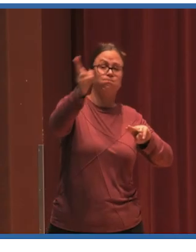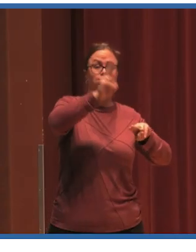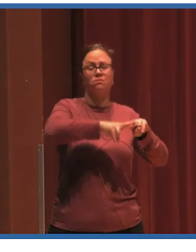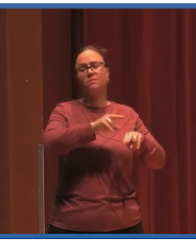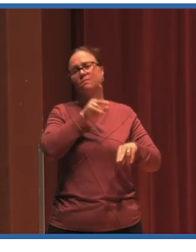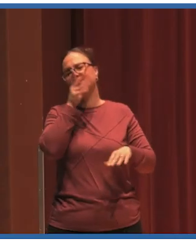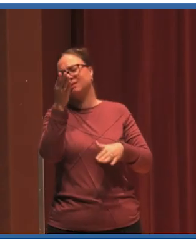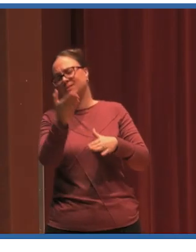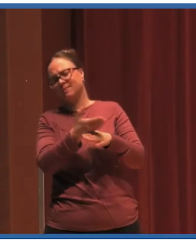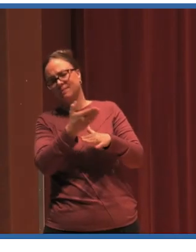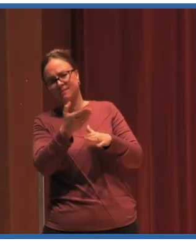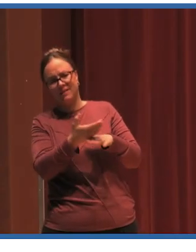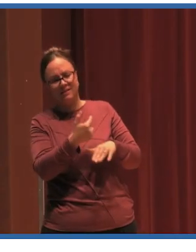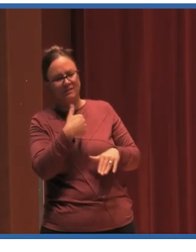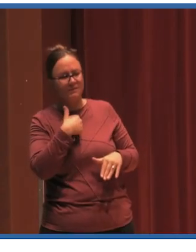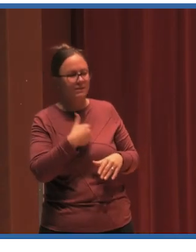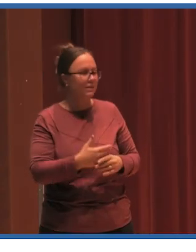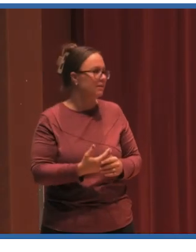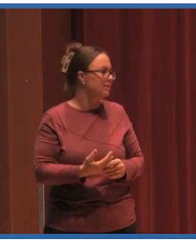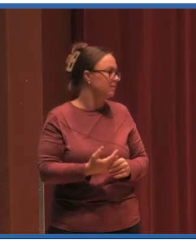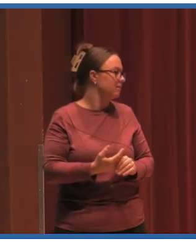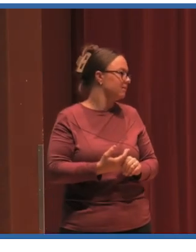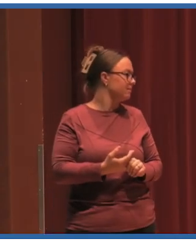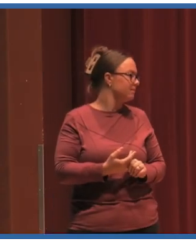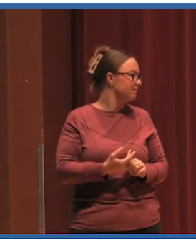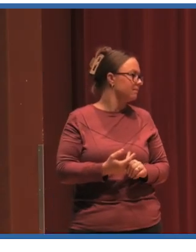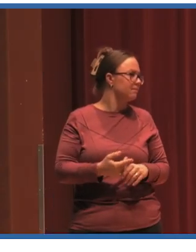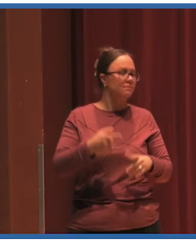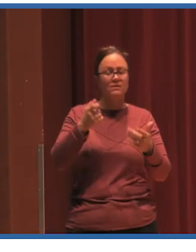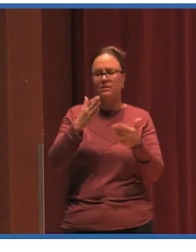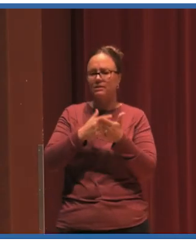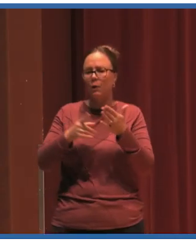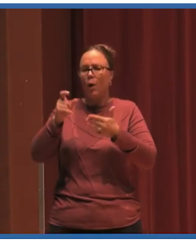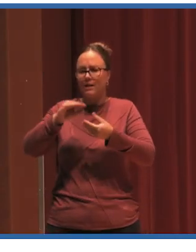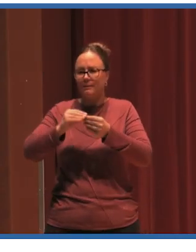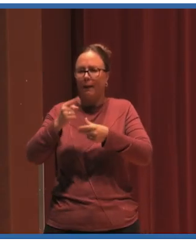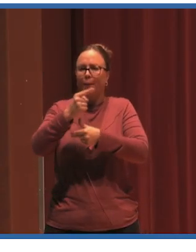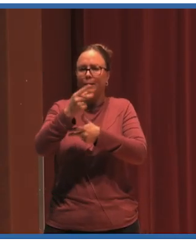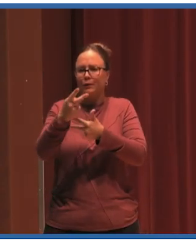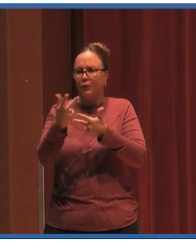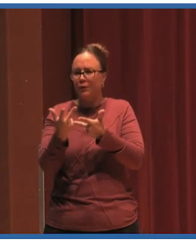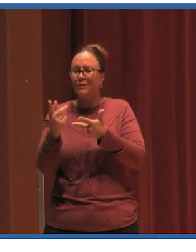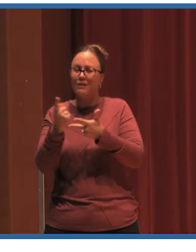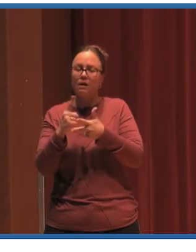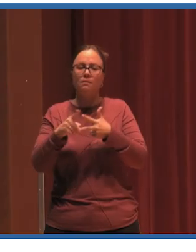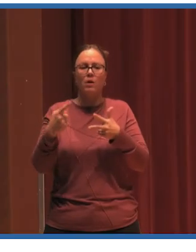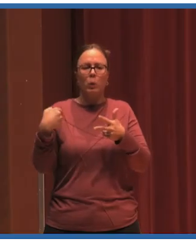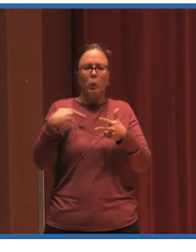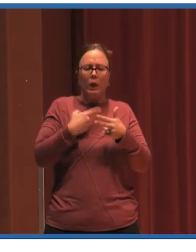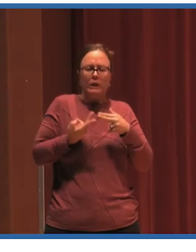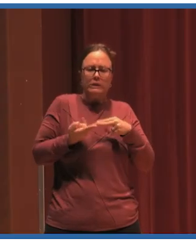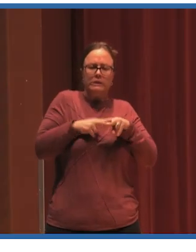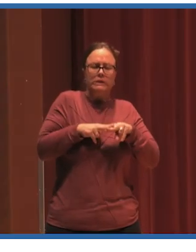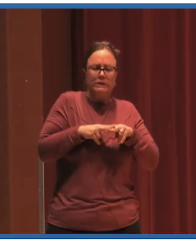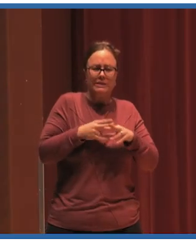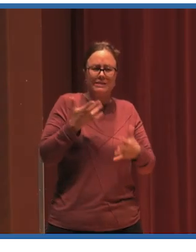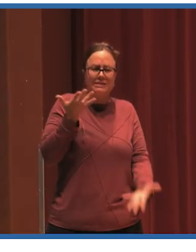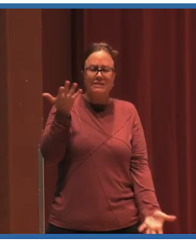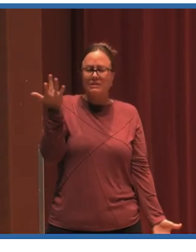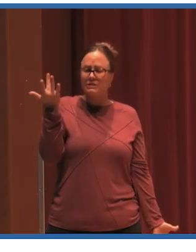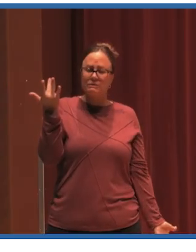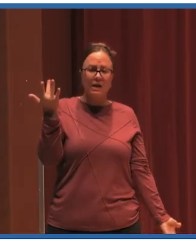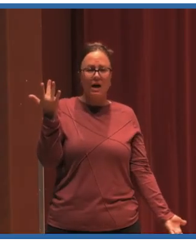being number 2. One could say, well, somebody's got to be 1 and 2 and 3, but we are going up. Why are we going